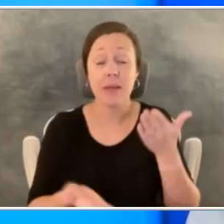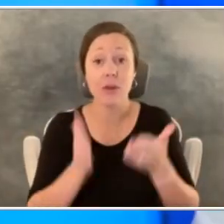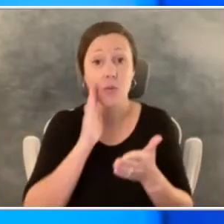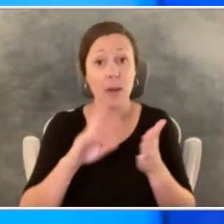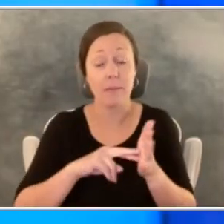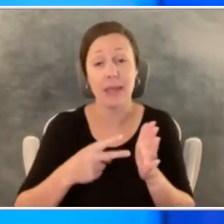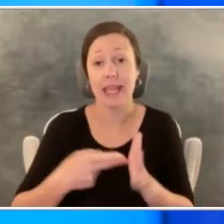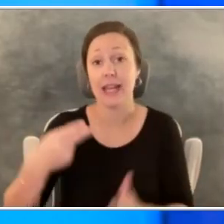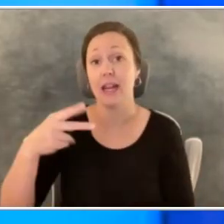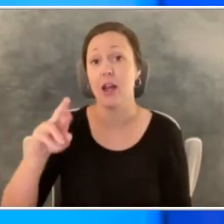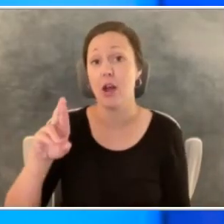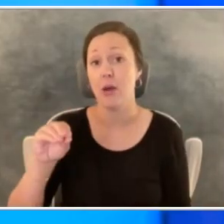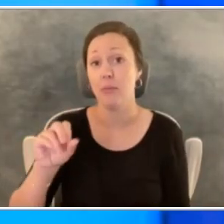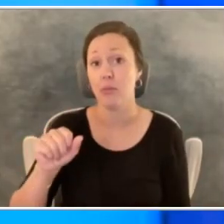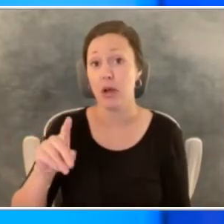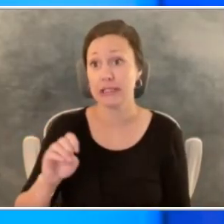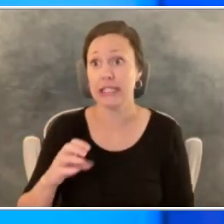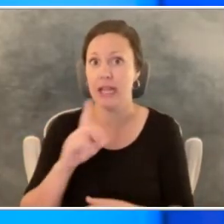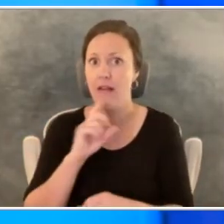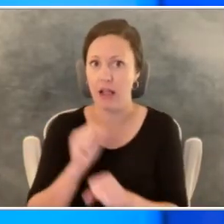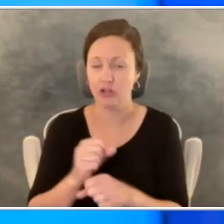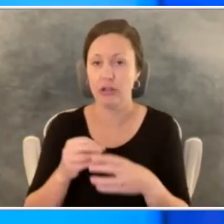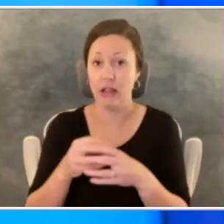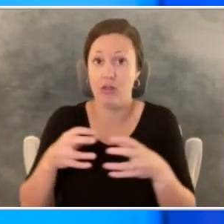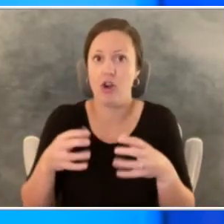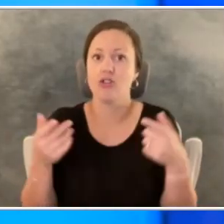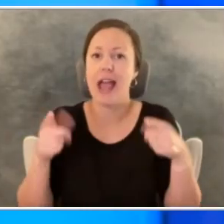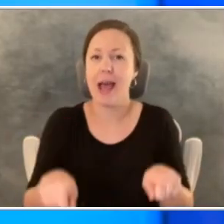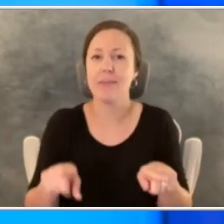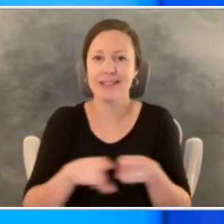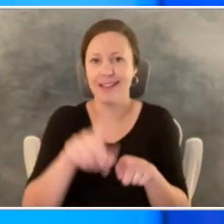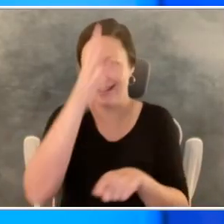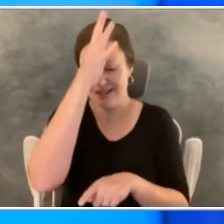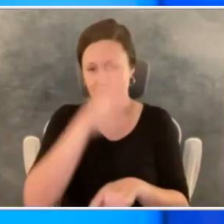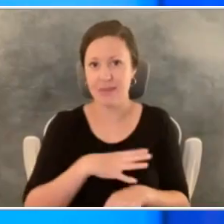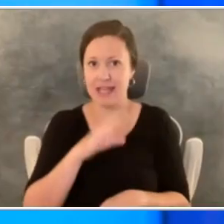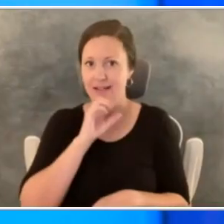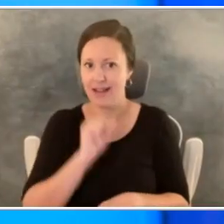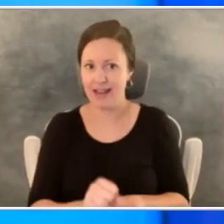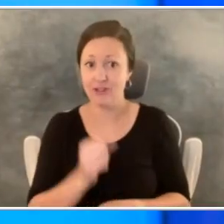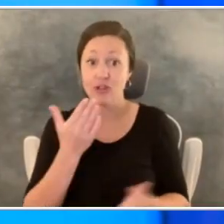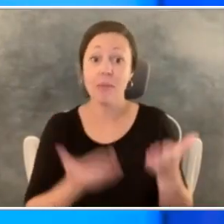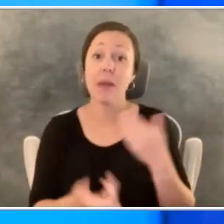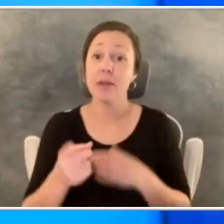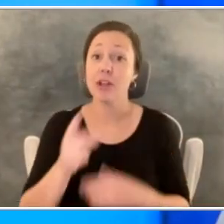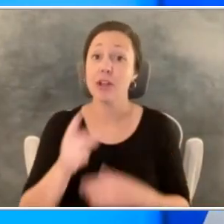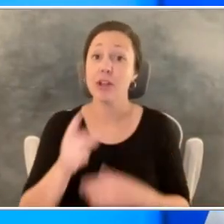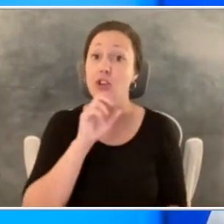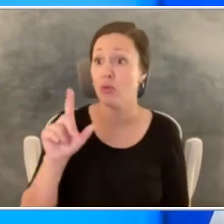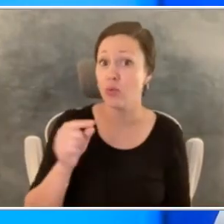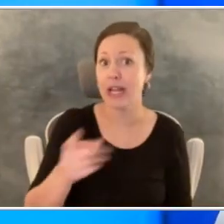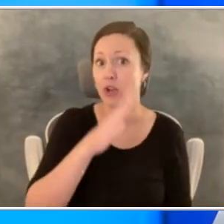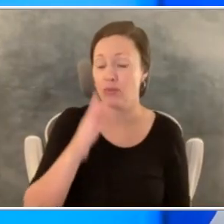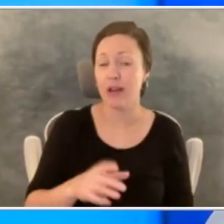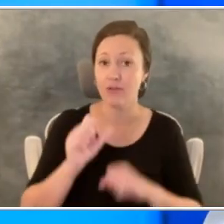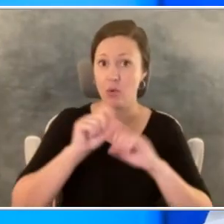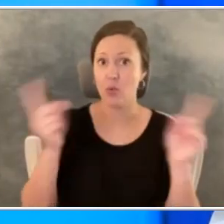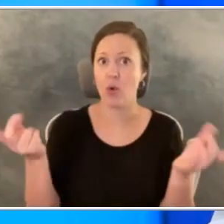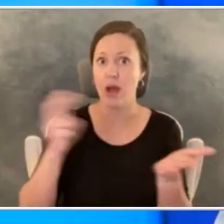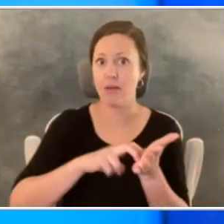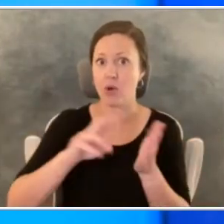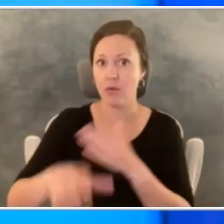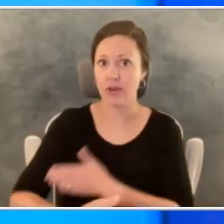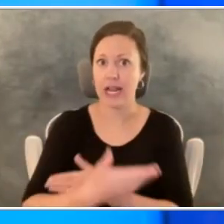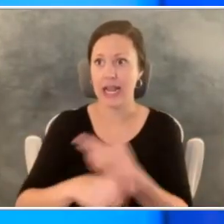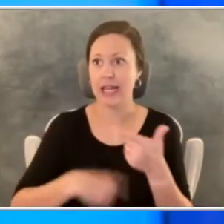men age. And so just because when you were maybe in your 20s, you never got up at night, and then when you became 60, you got up